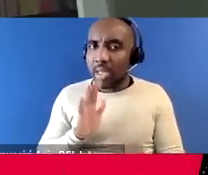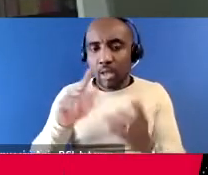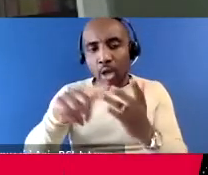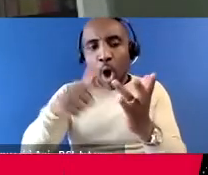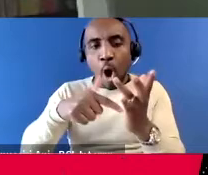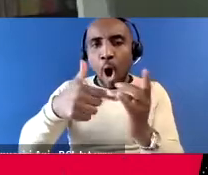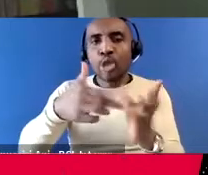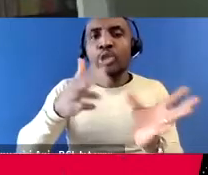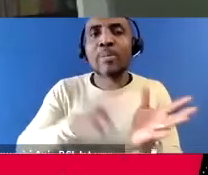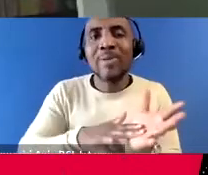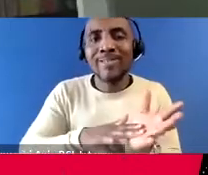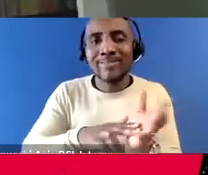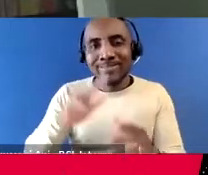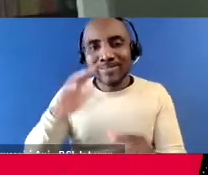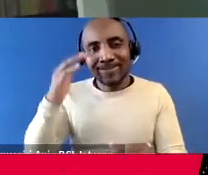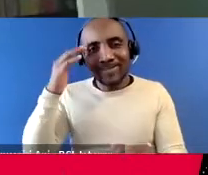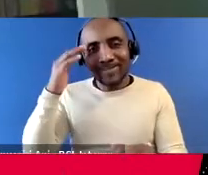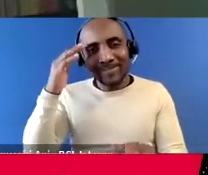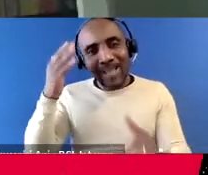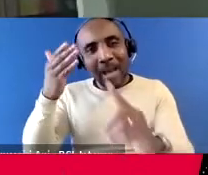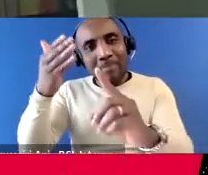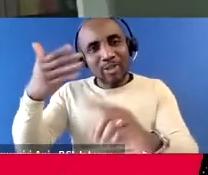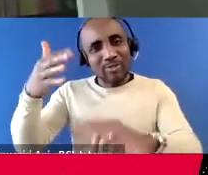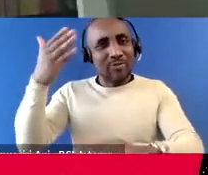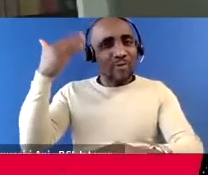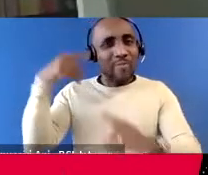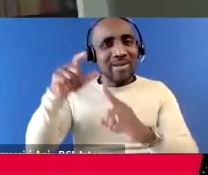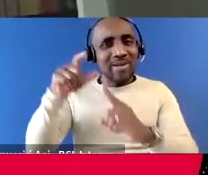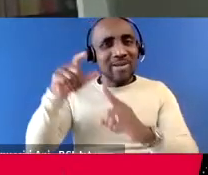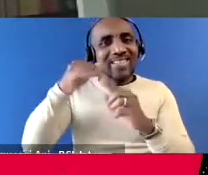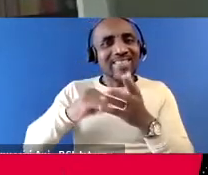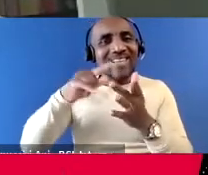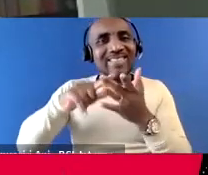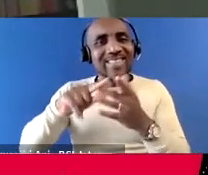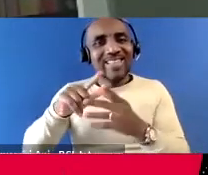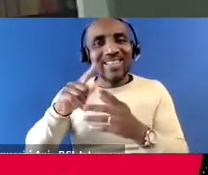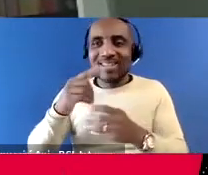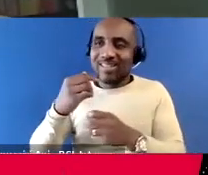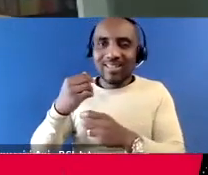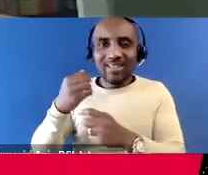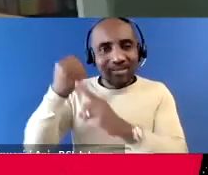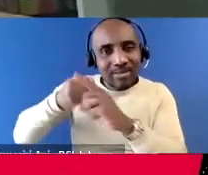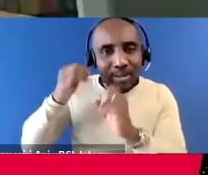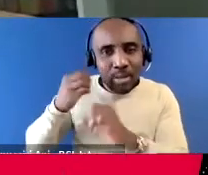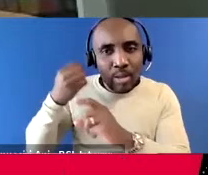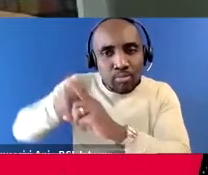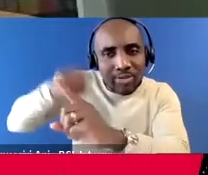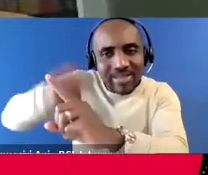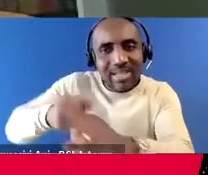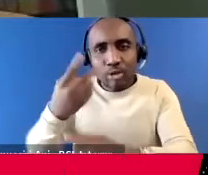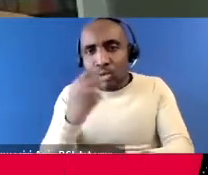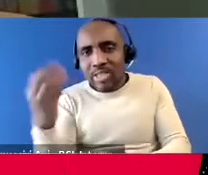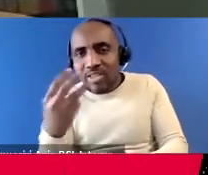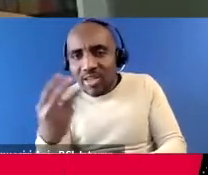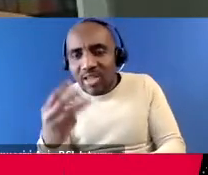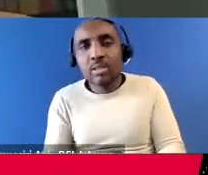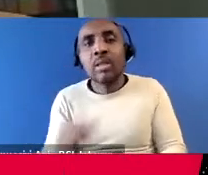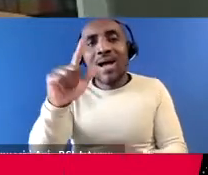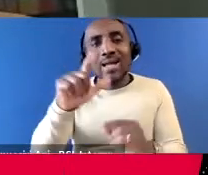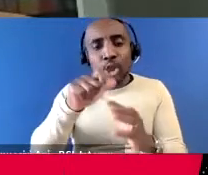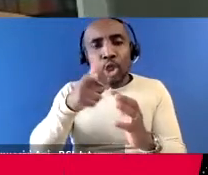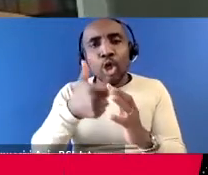ambitions have been prominent since the Gezi protests in 2013 and the coup and state of emergency